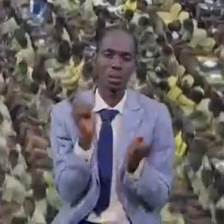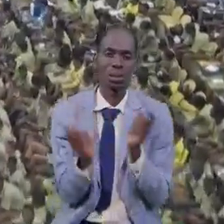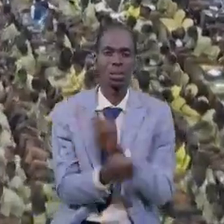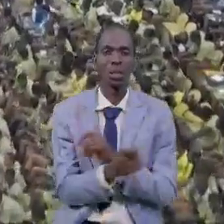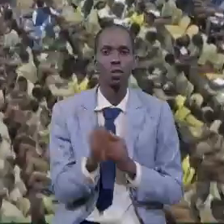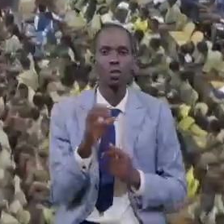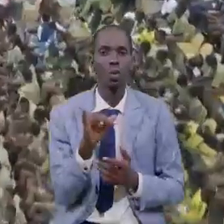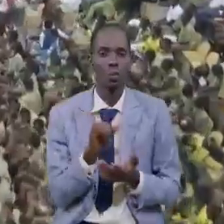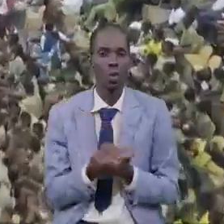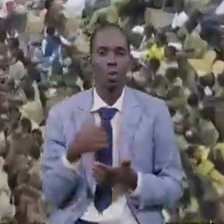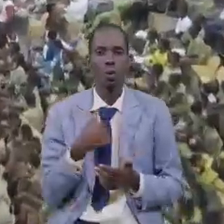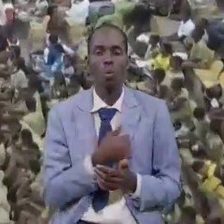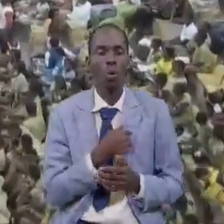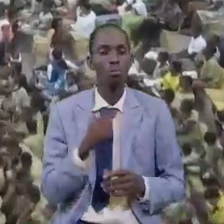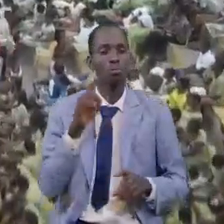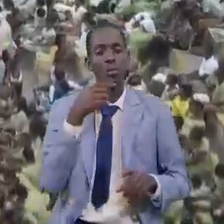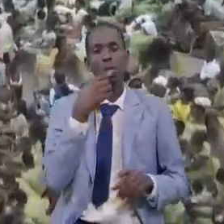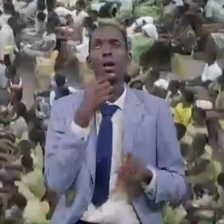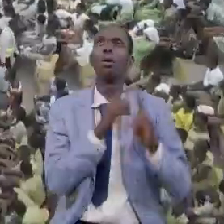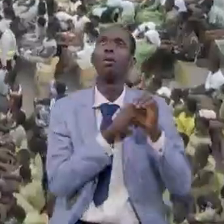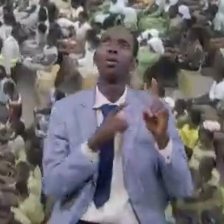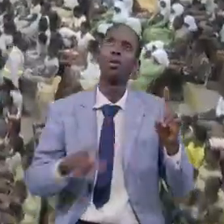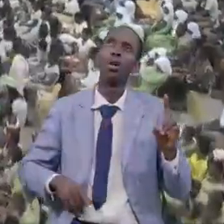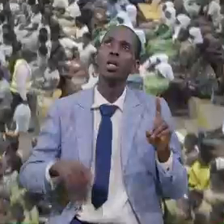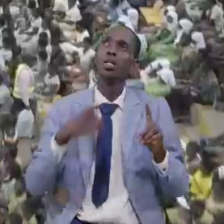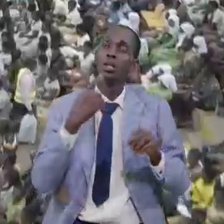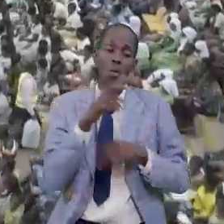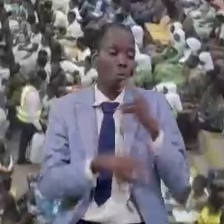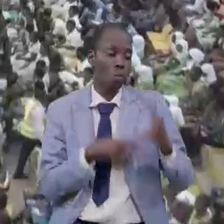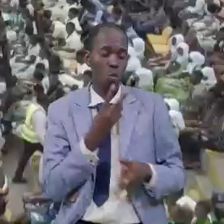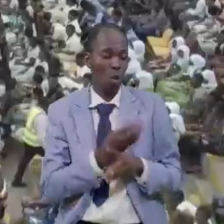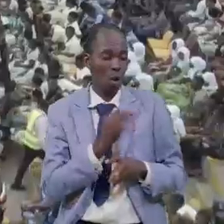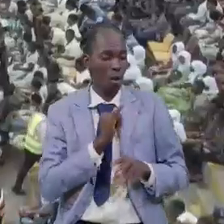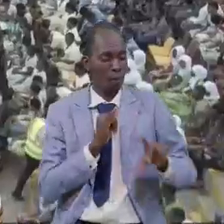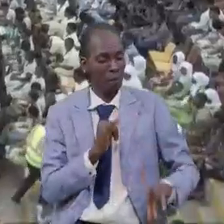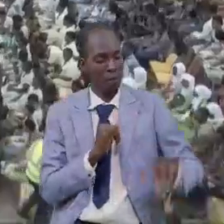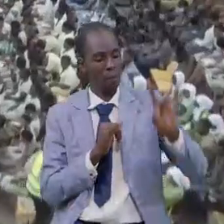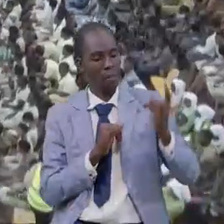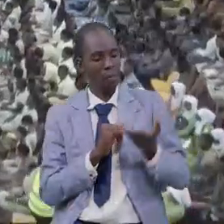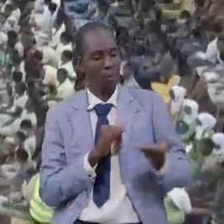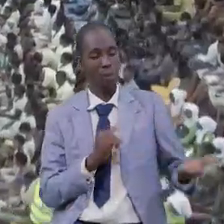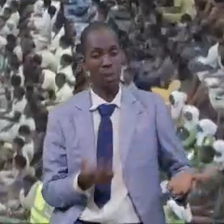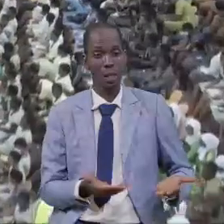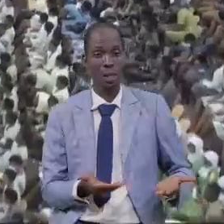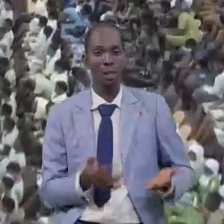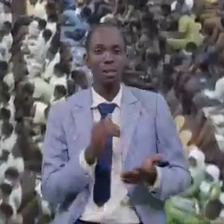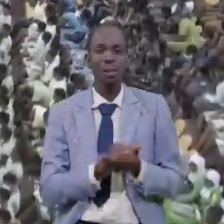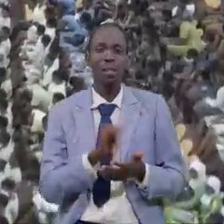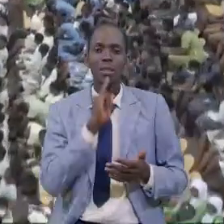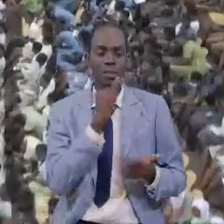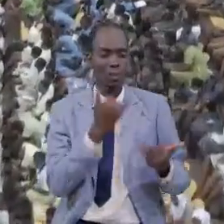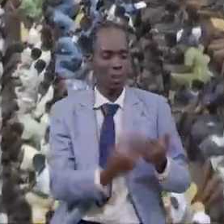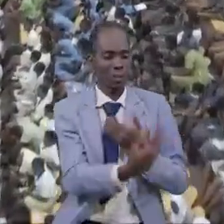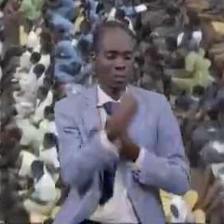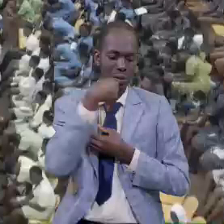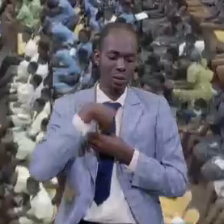Lord, the world I met here that is living inside me now and